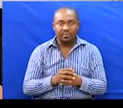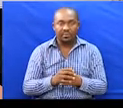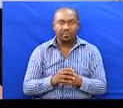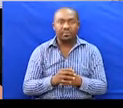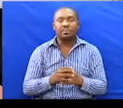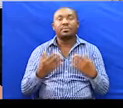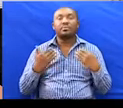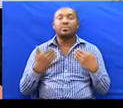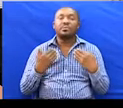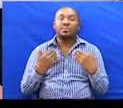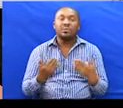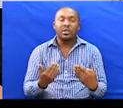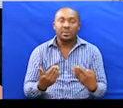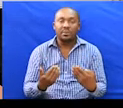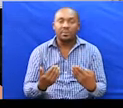Now,